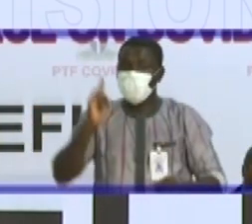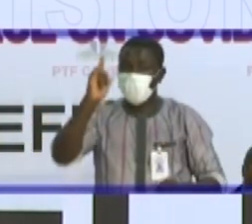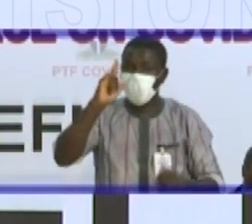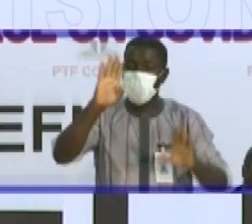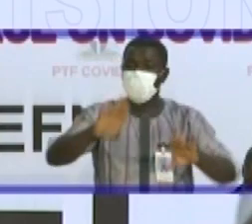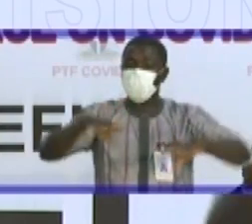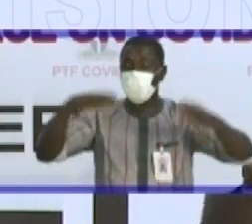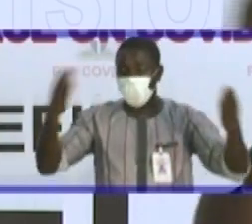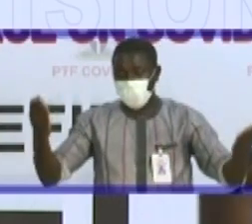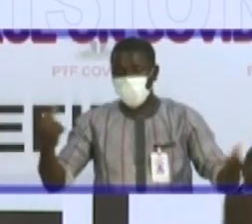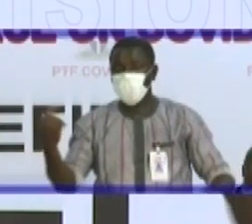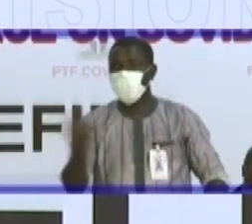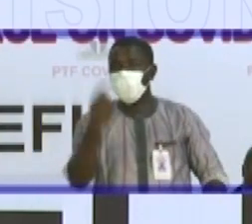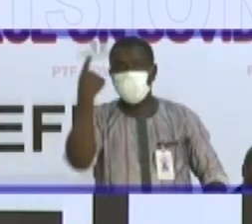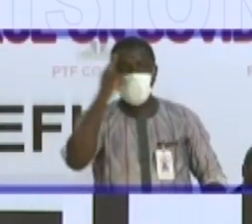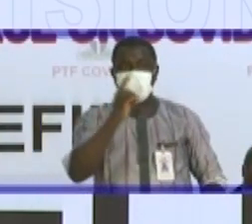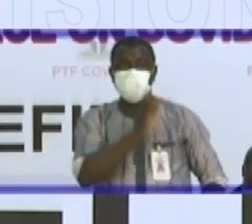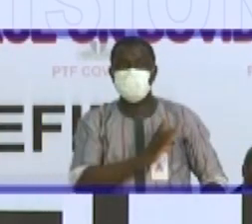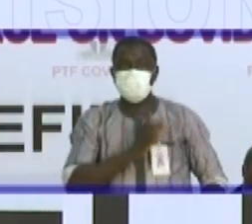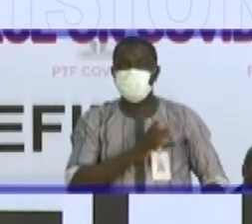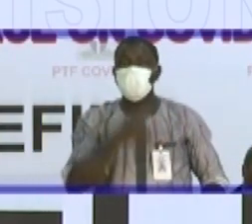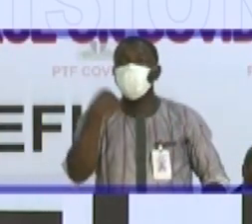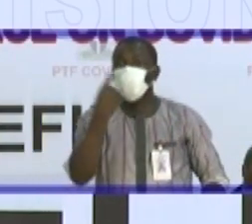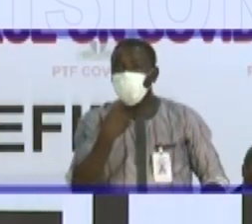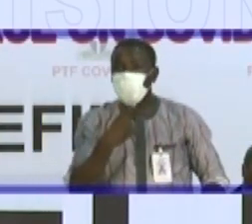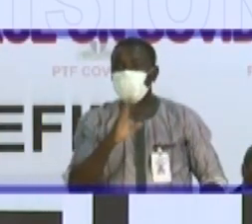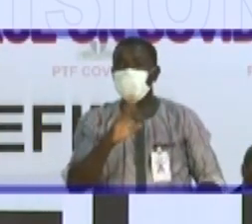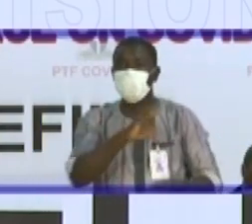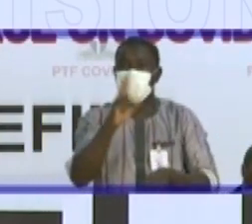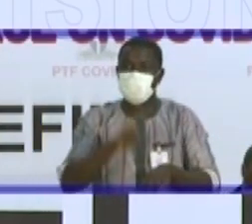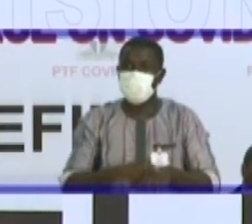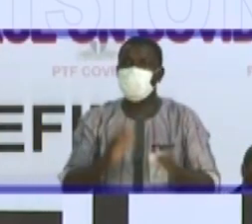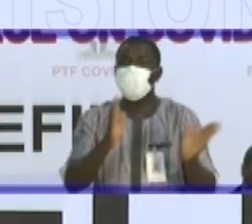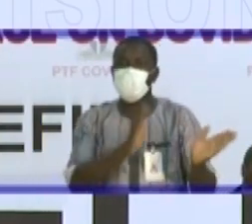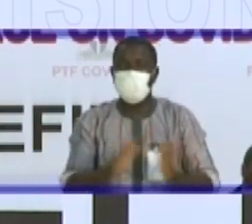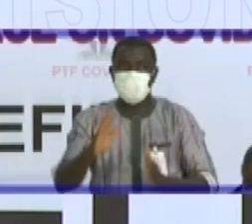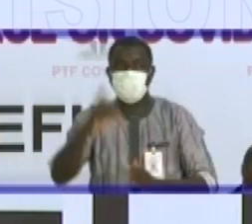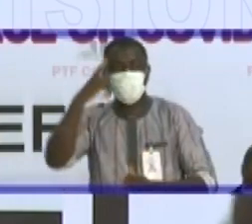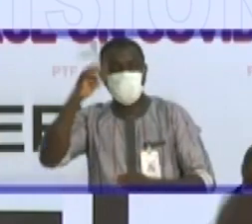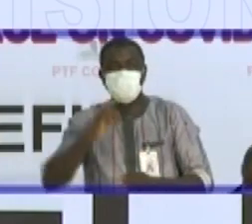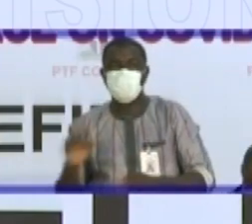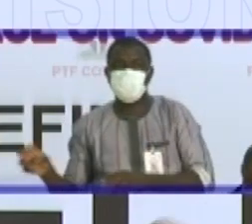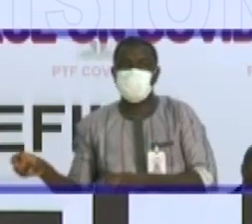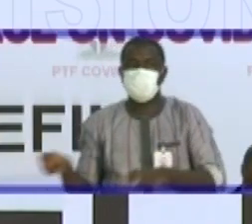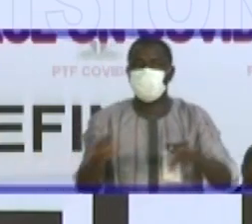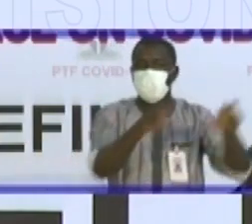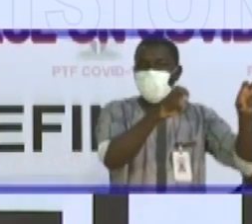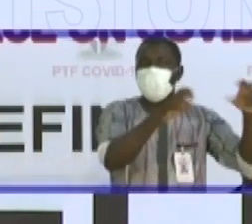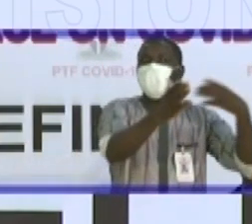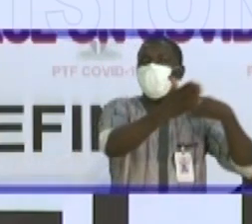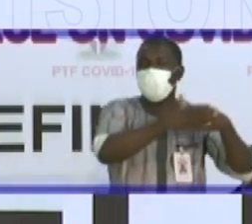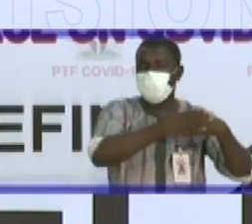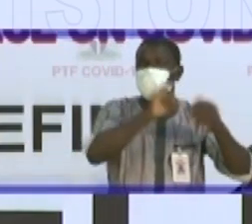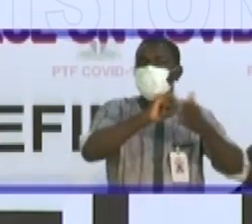citizens whose nations are arranging evacuation. And that is allowed